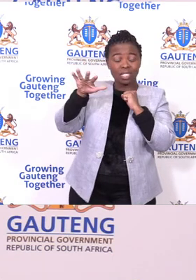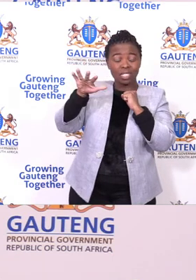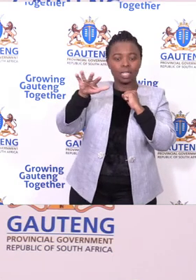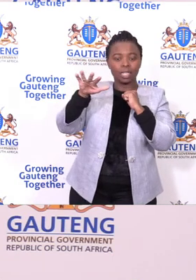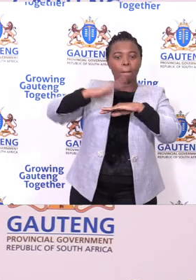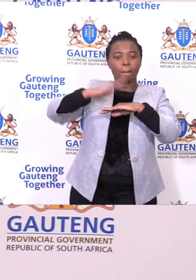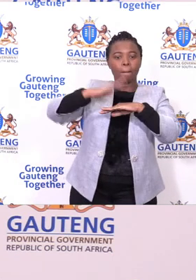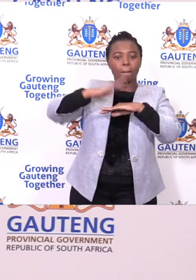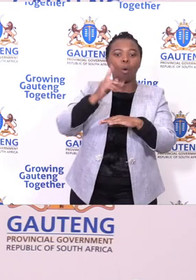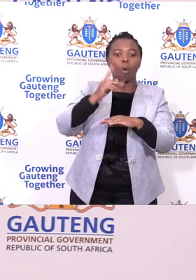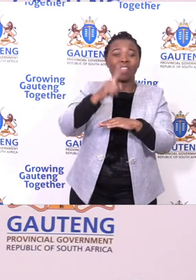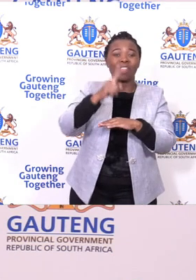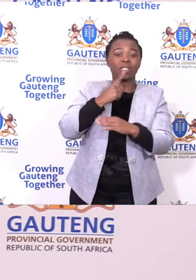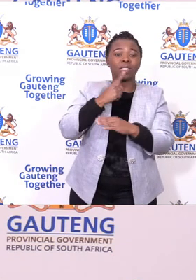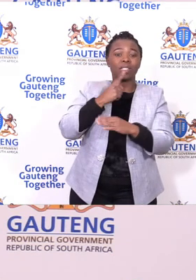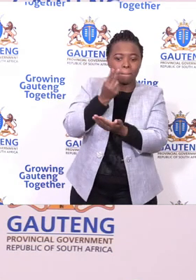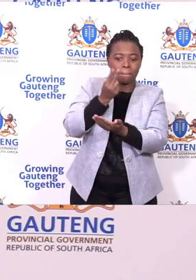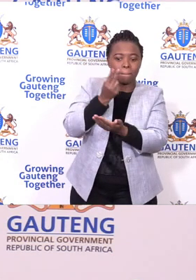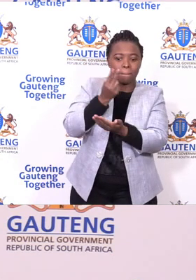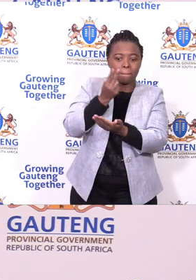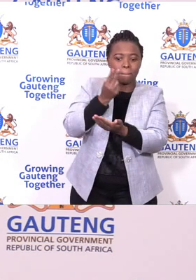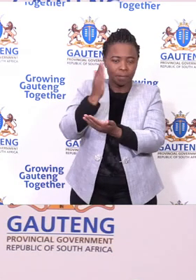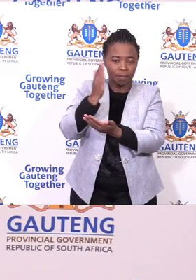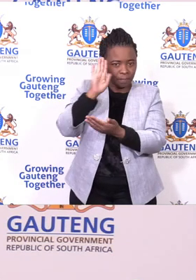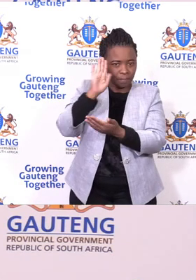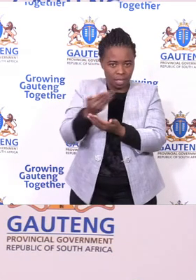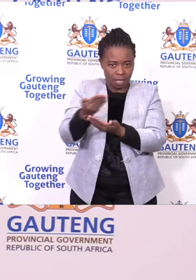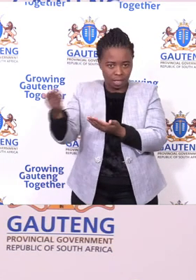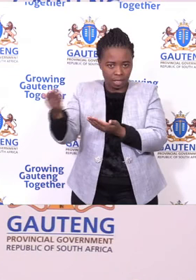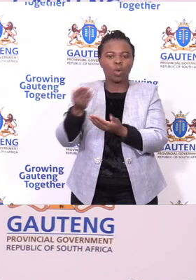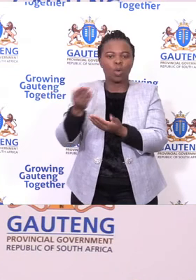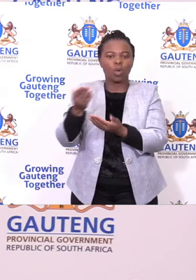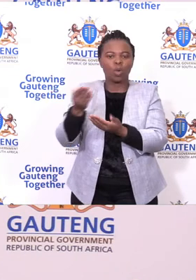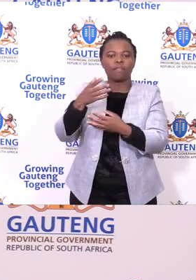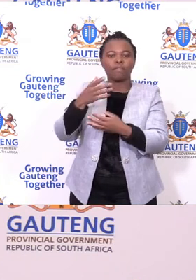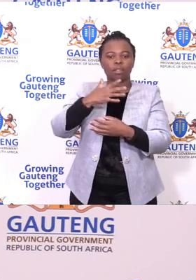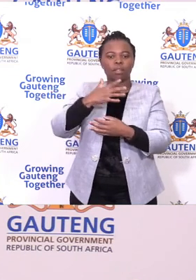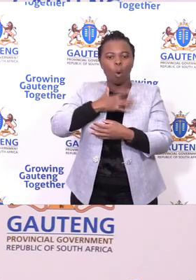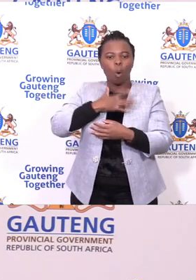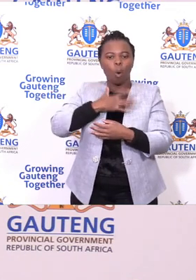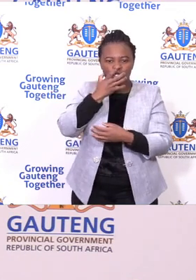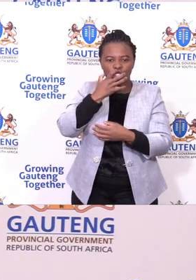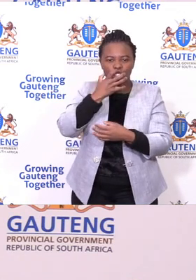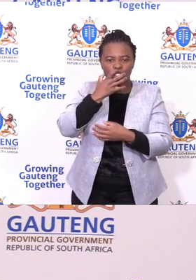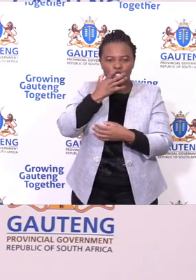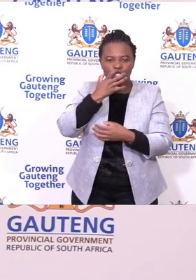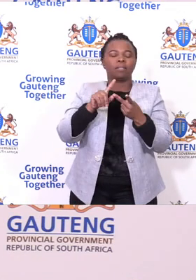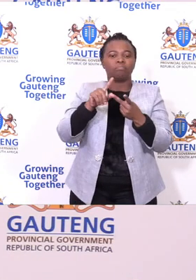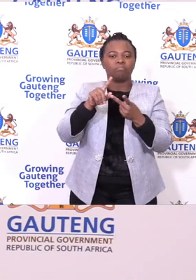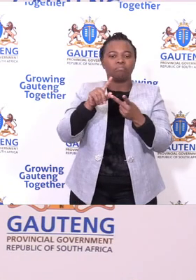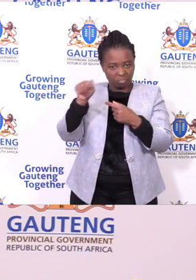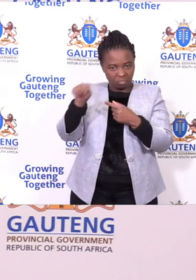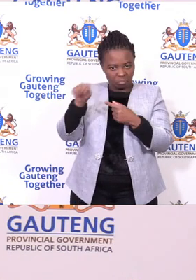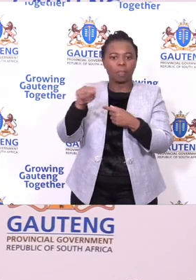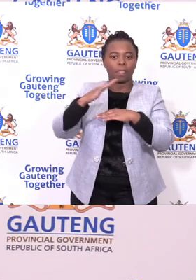least half of them will be able to give oxygen and IV actually treatment. Coupled to that, Tshwane Expo will